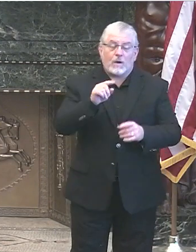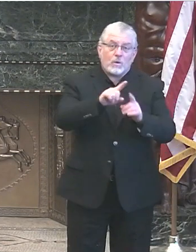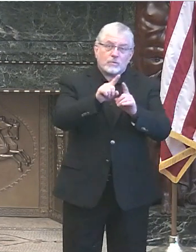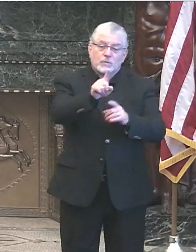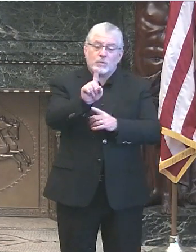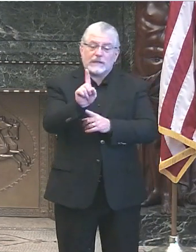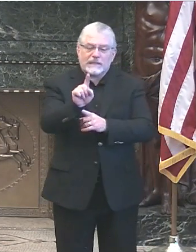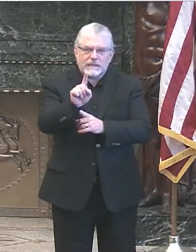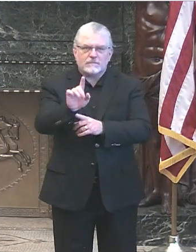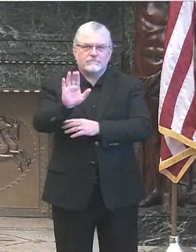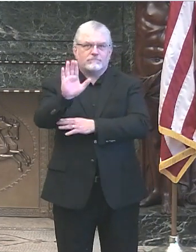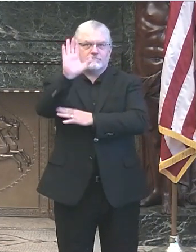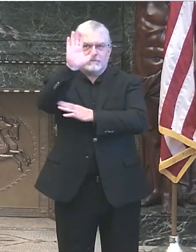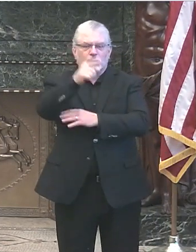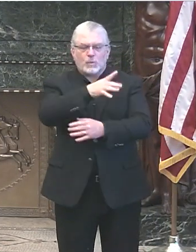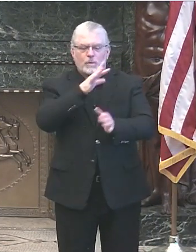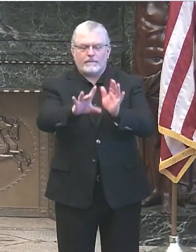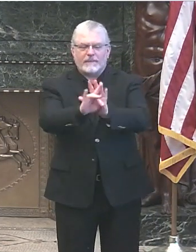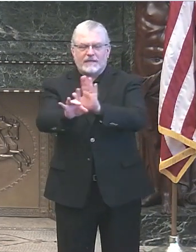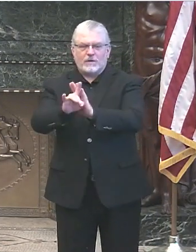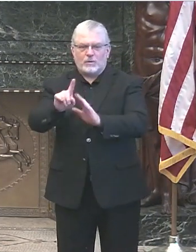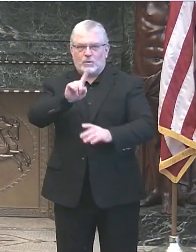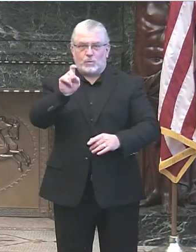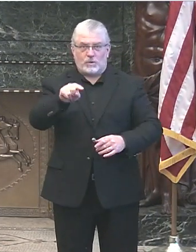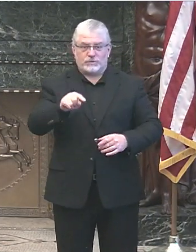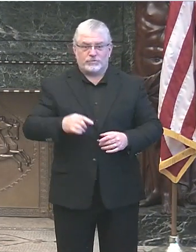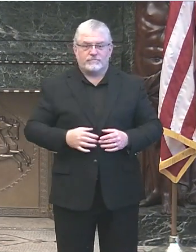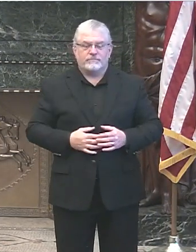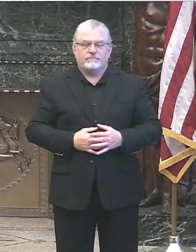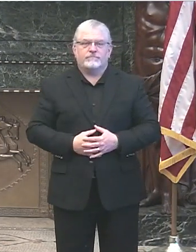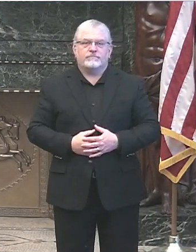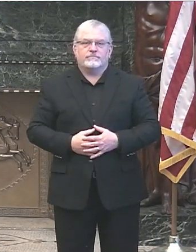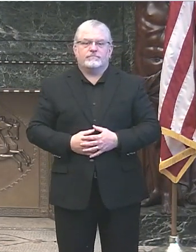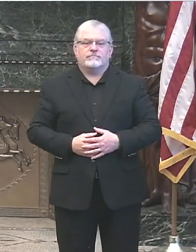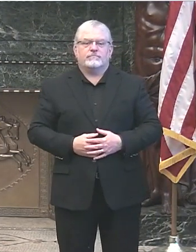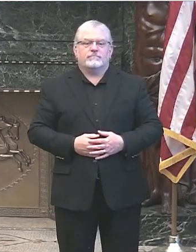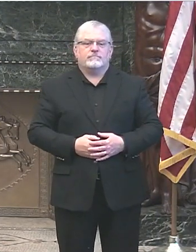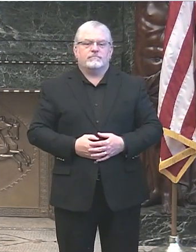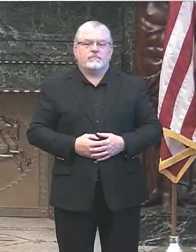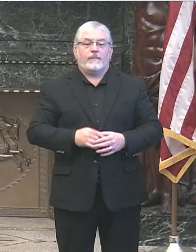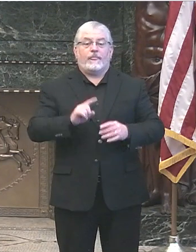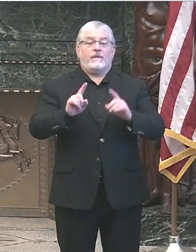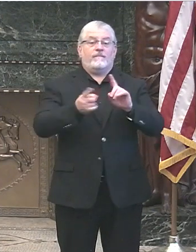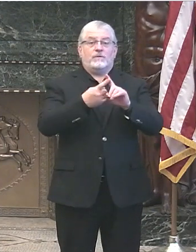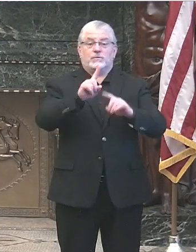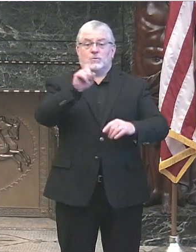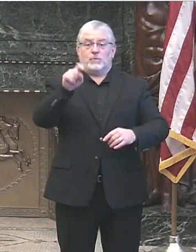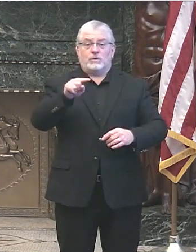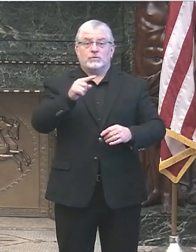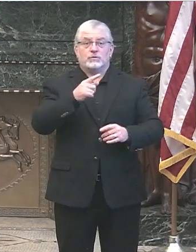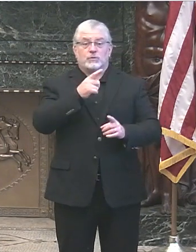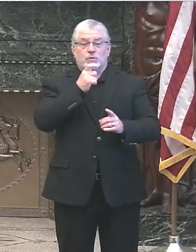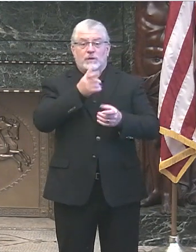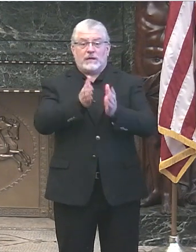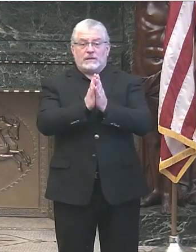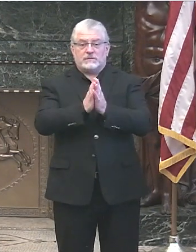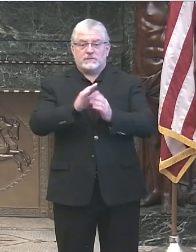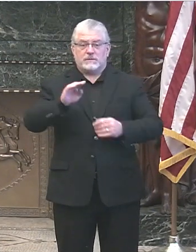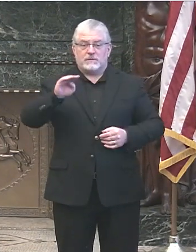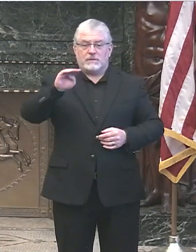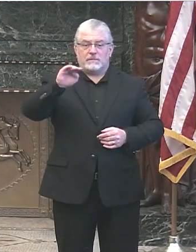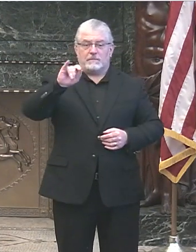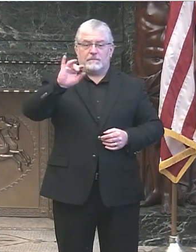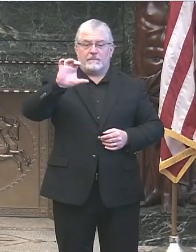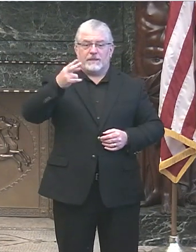unmute you one by one to answer your questions. Okay, first up we have Mitch Blocker with